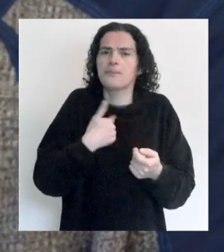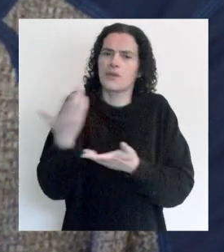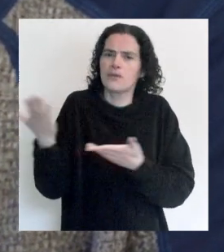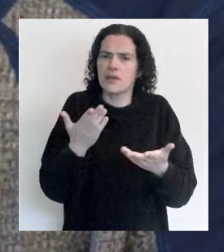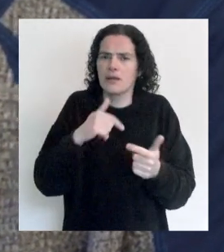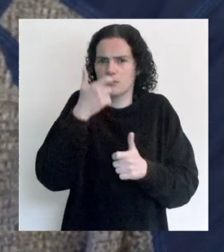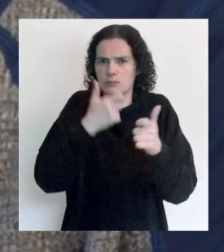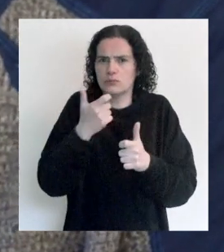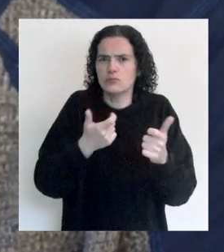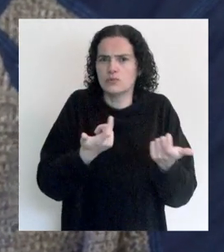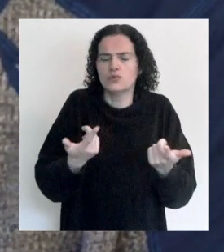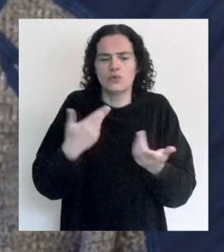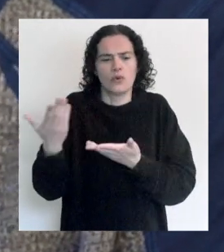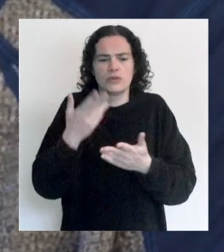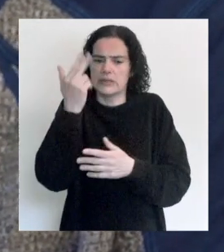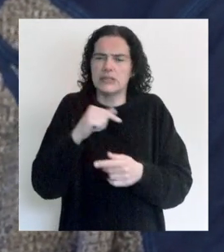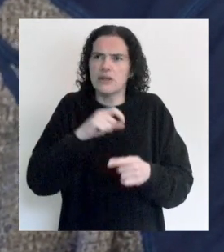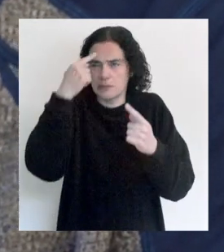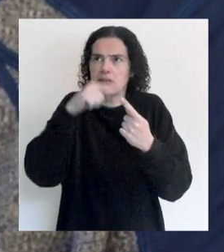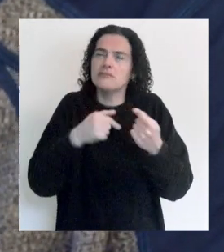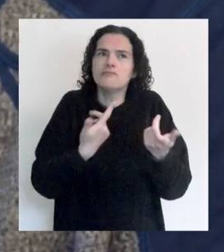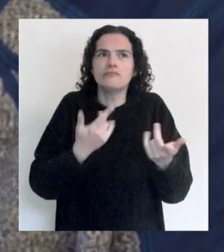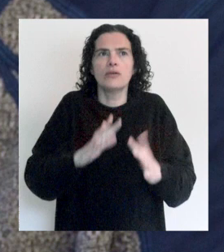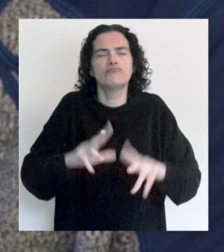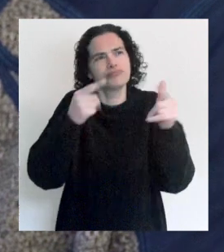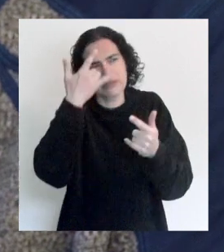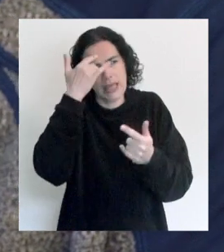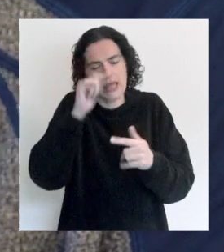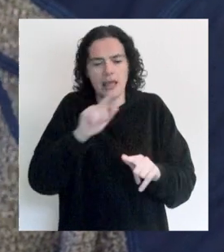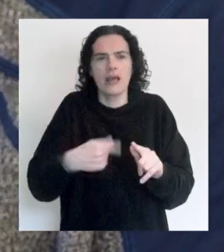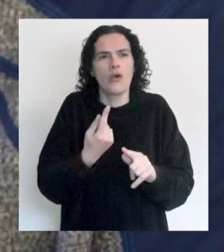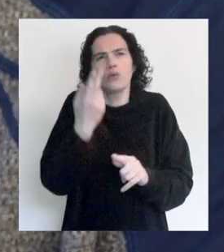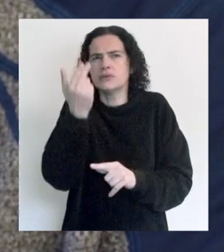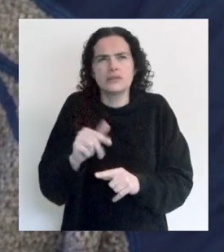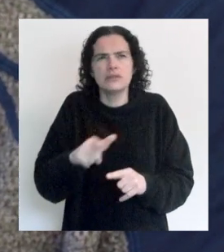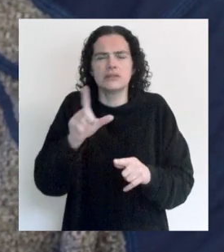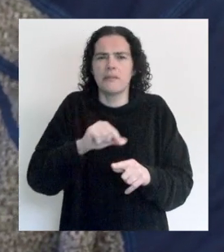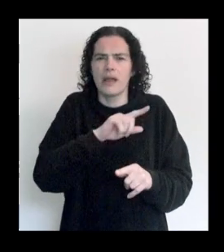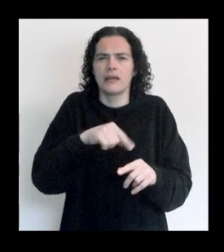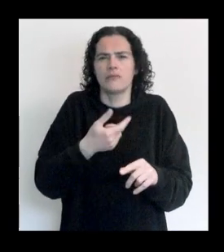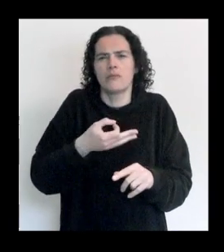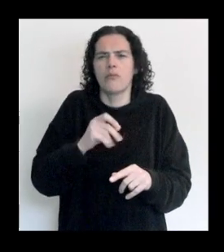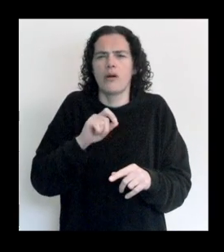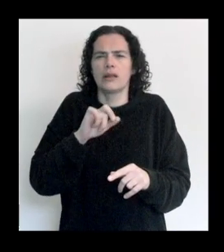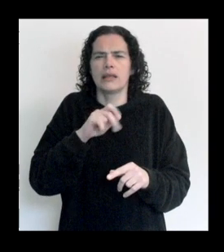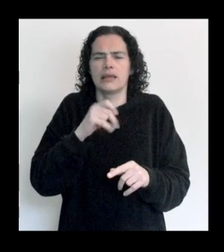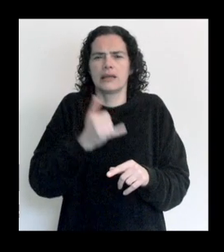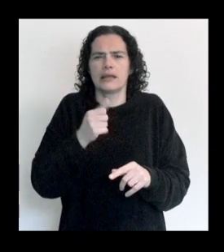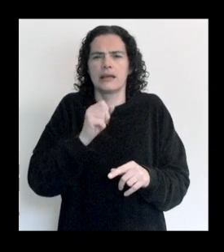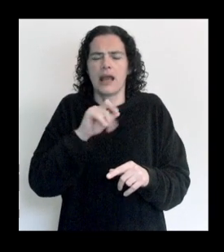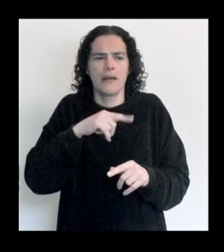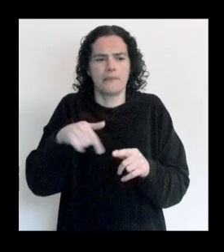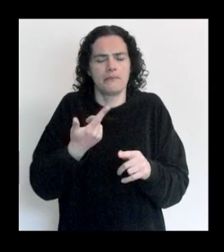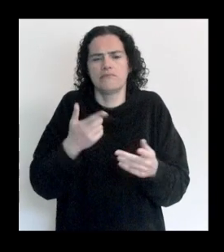so I invited Christian Boltanski, with whom we developed the idea, and Fischli Weiss, and many other artists. Also Frédéric Pauly-Boabre sent drawings